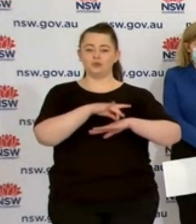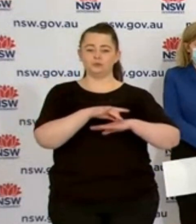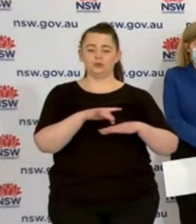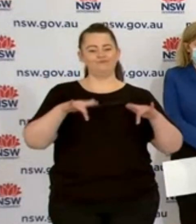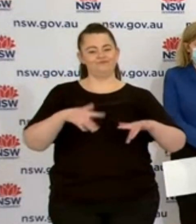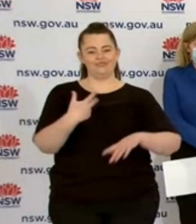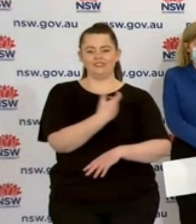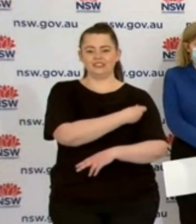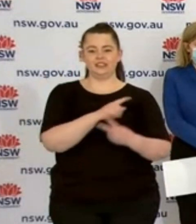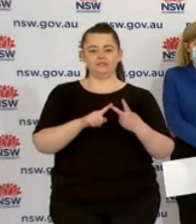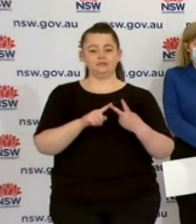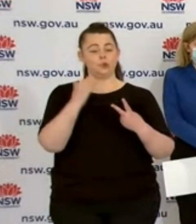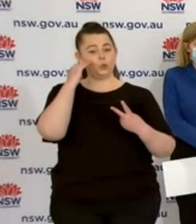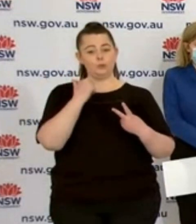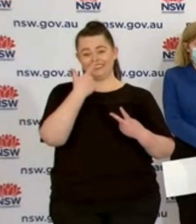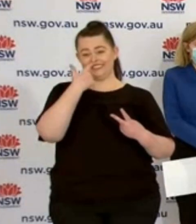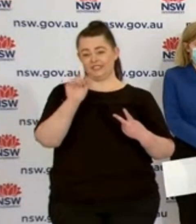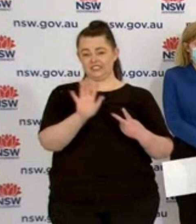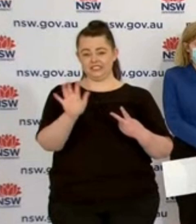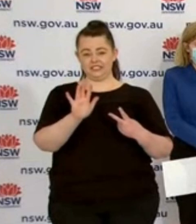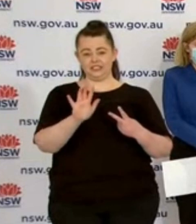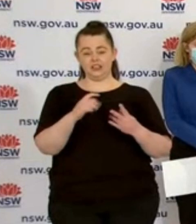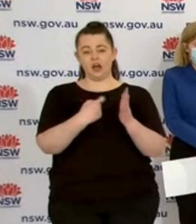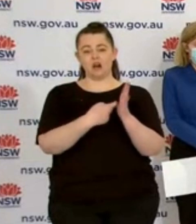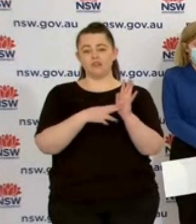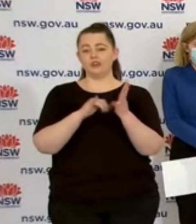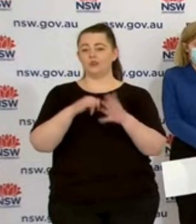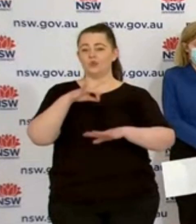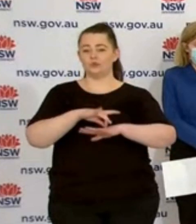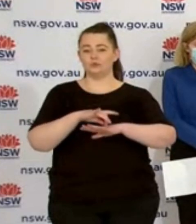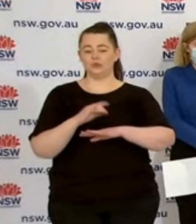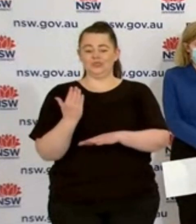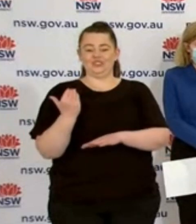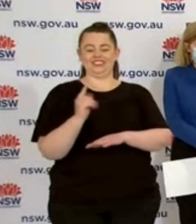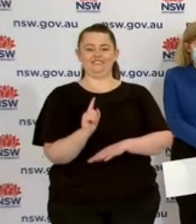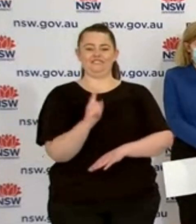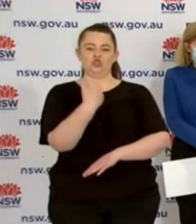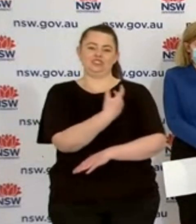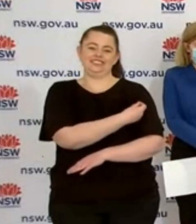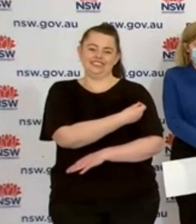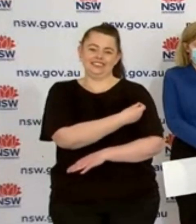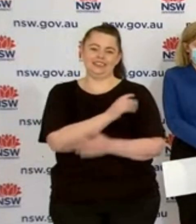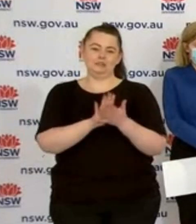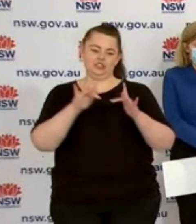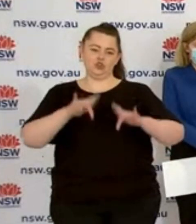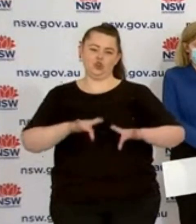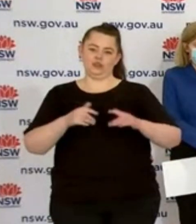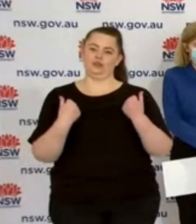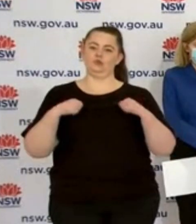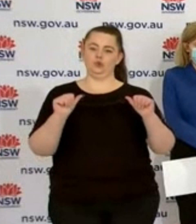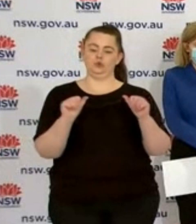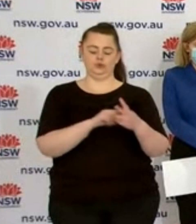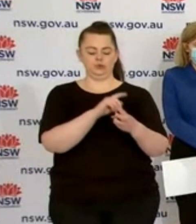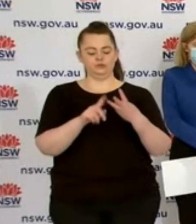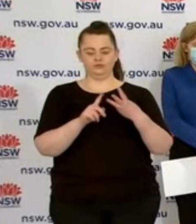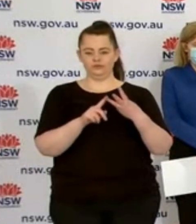vaccinated. A female in her 70s at Royal North Shore Hospital who was only recently given her first dose, so wasn't protected. A man in